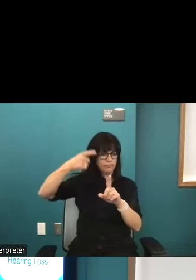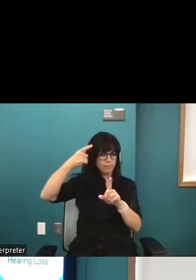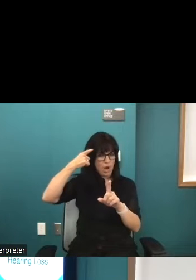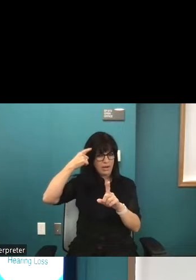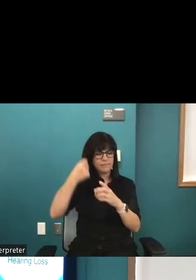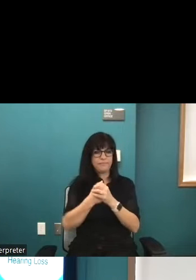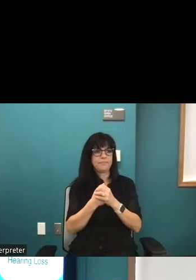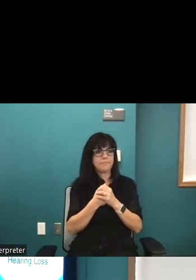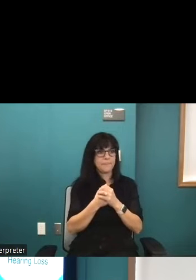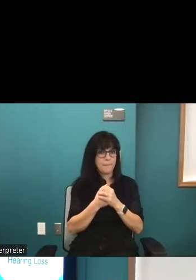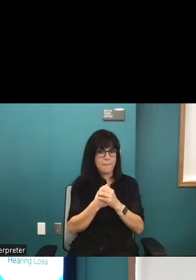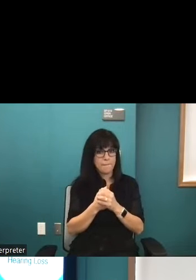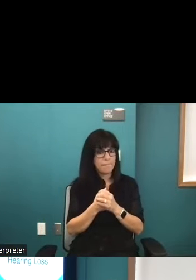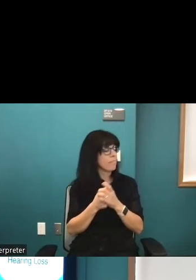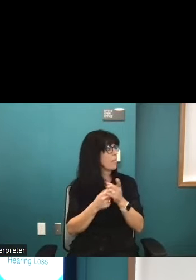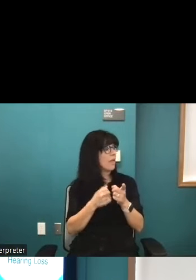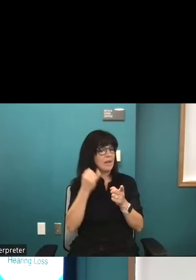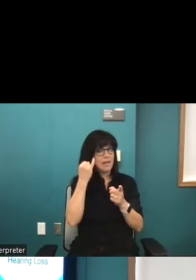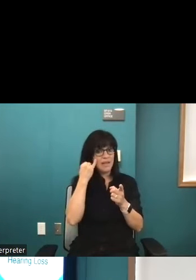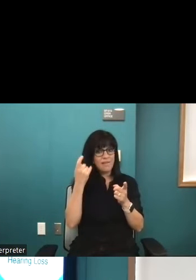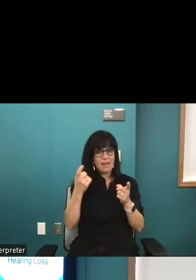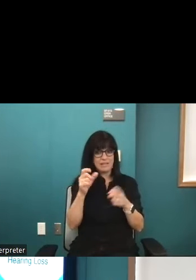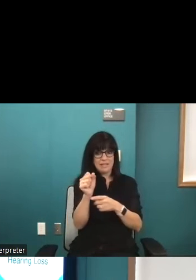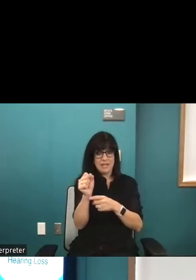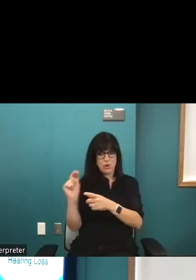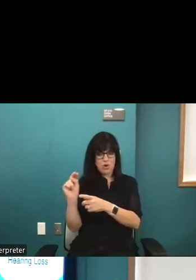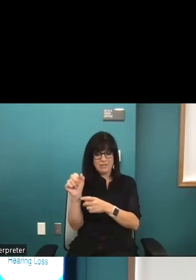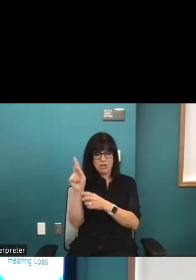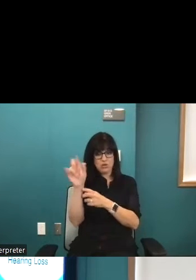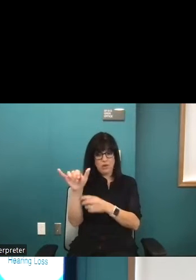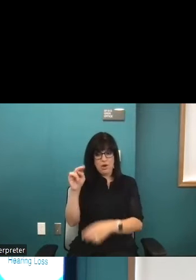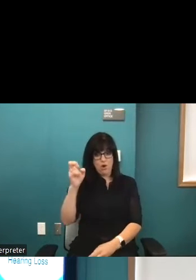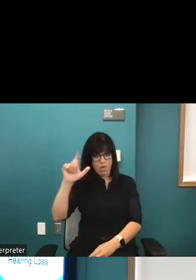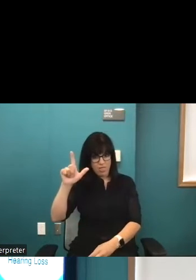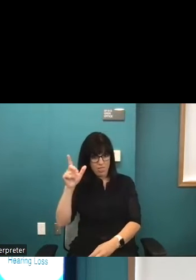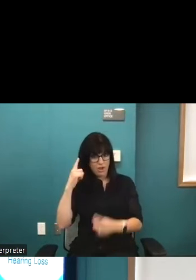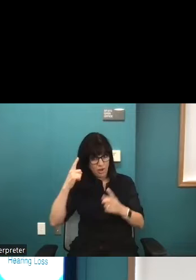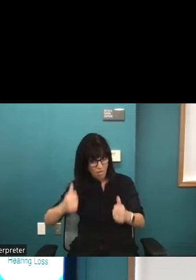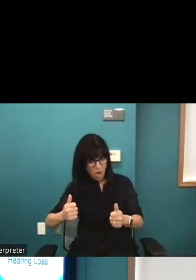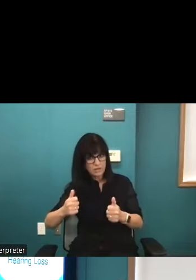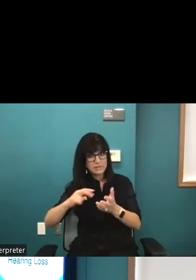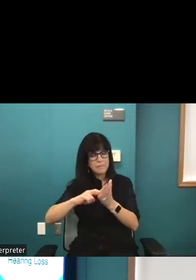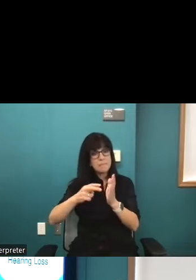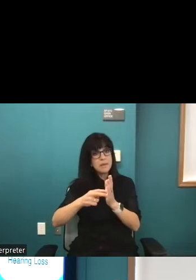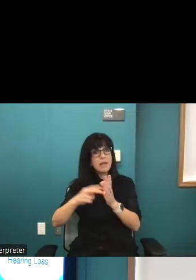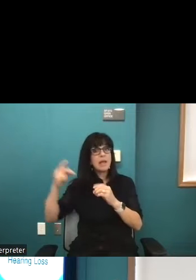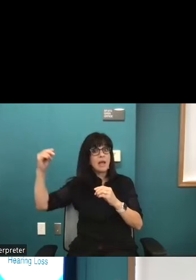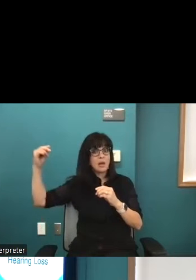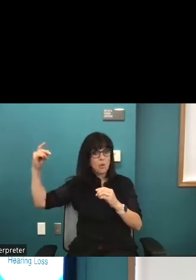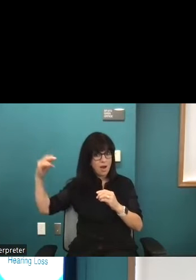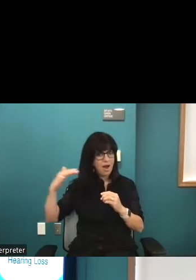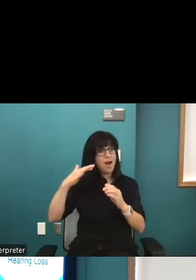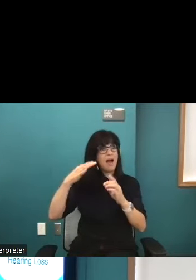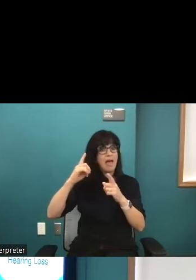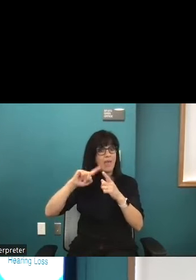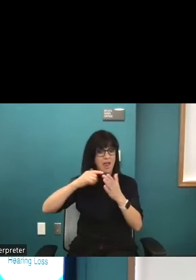When someone has a sensorineural hearing loss, then the sound is going to make its way up just as it should, right